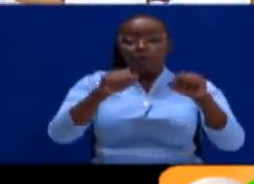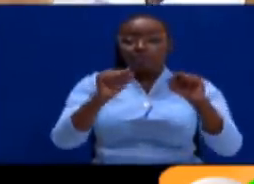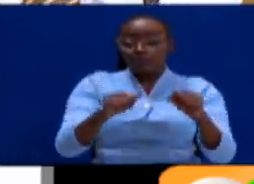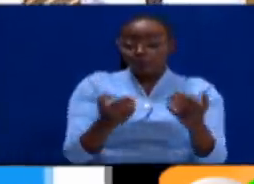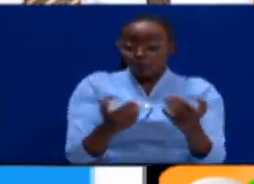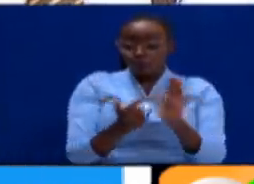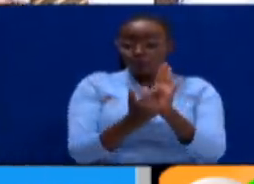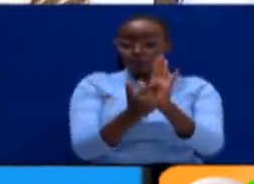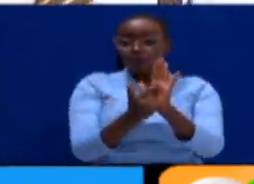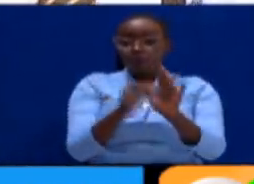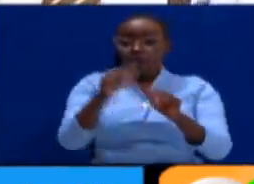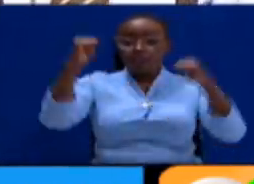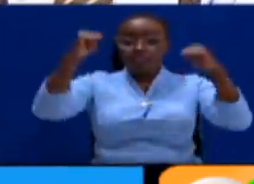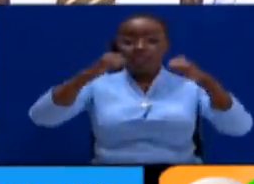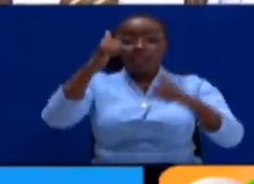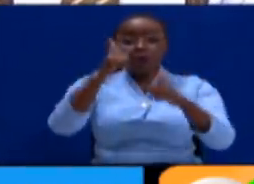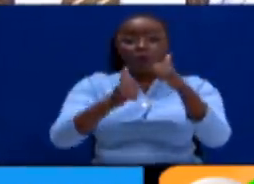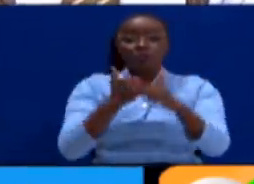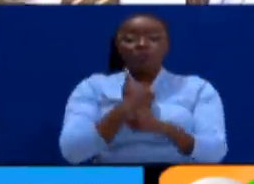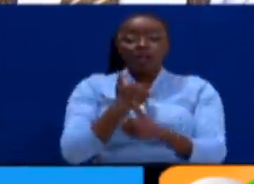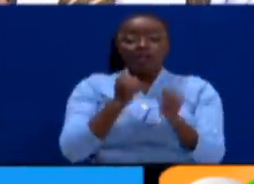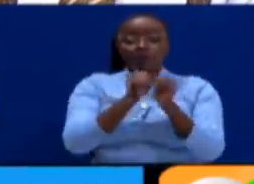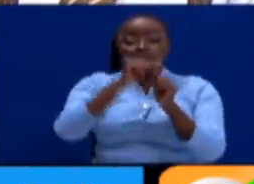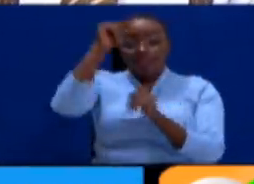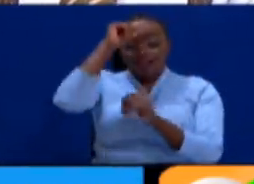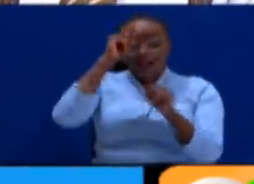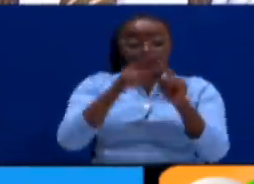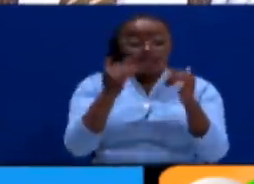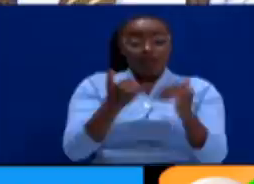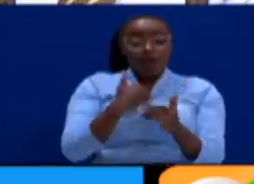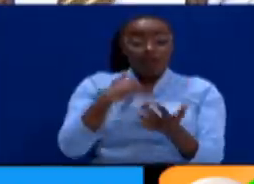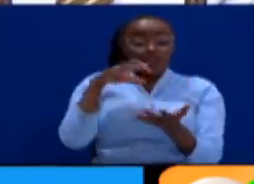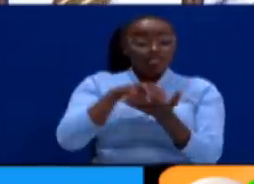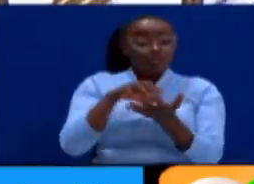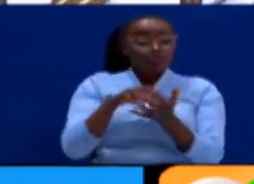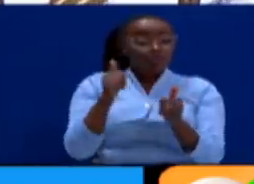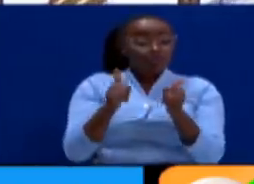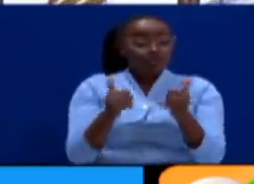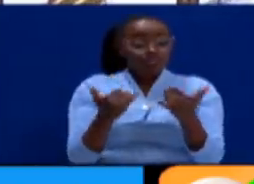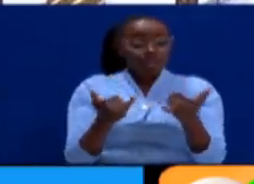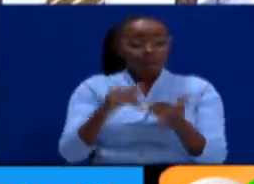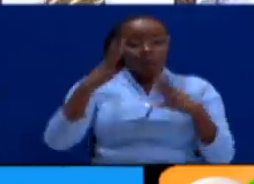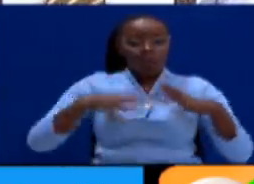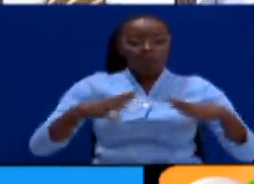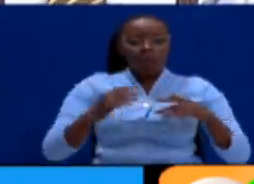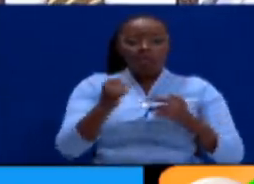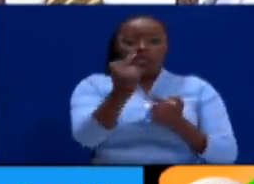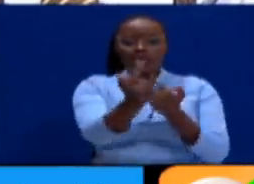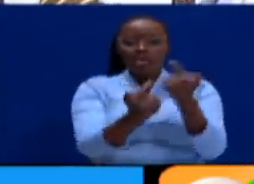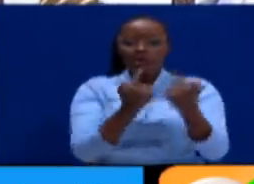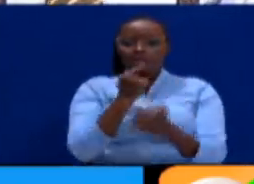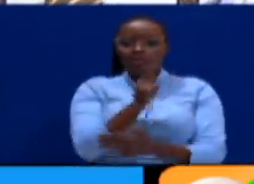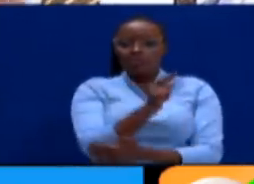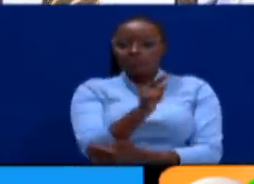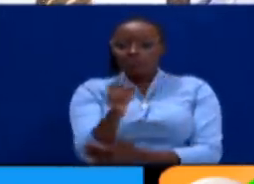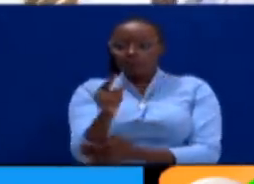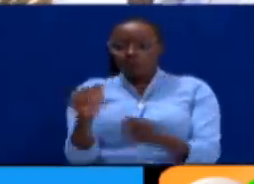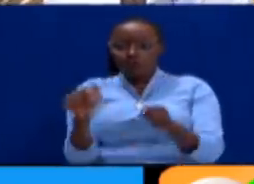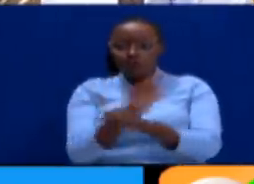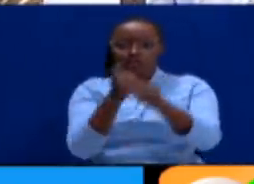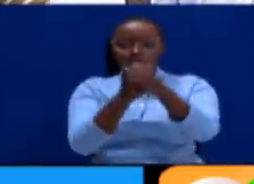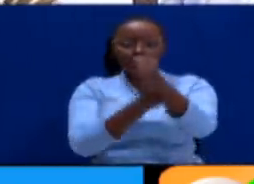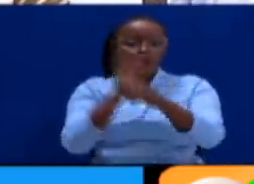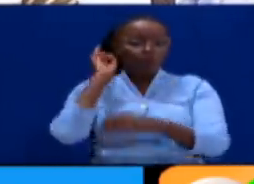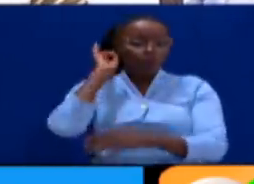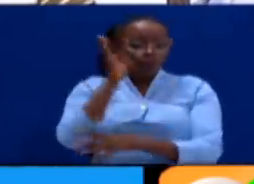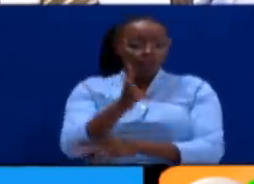it in this agreement that we're entering with the government. But here you have a situation where people will come and tell you, we are going to fully